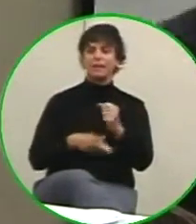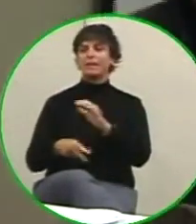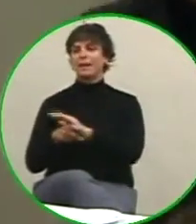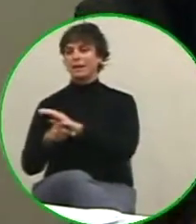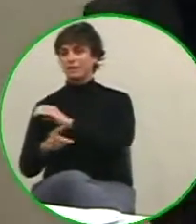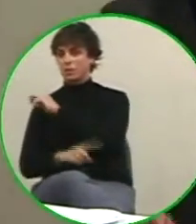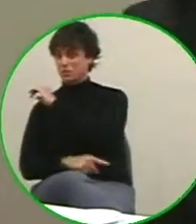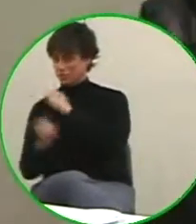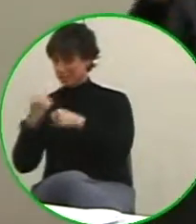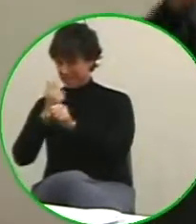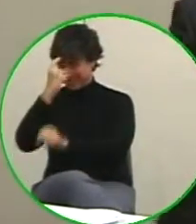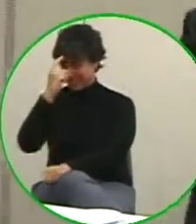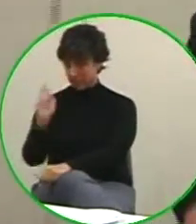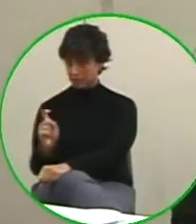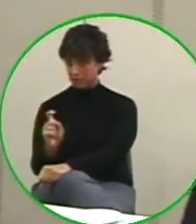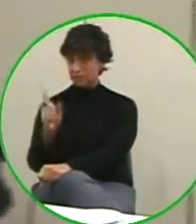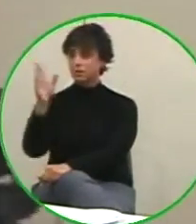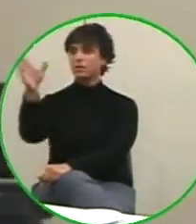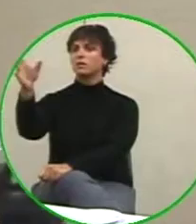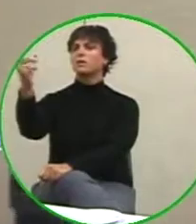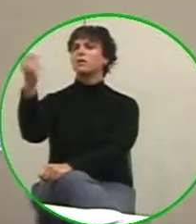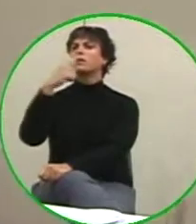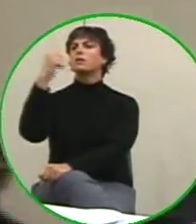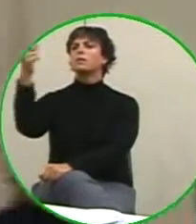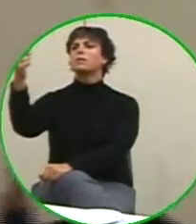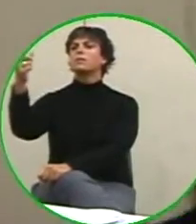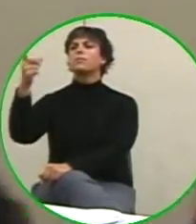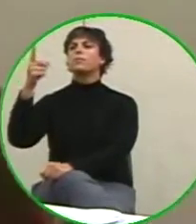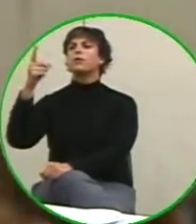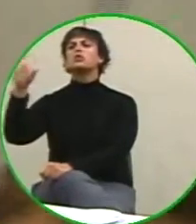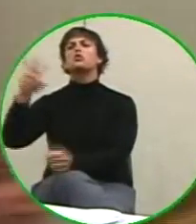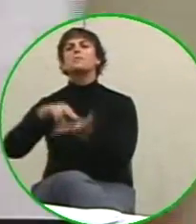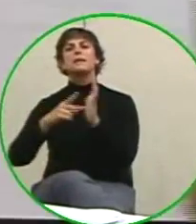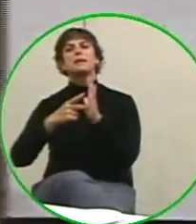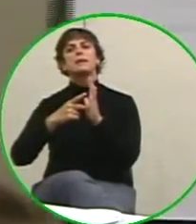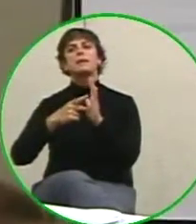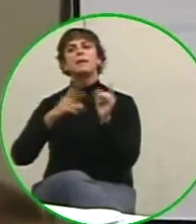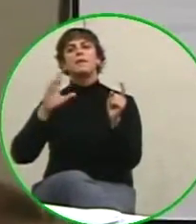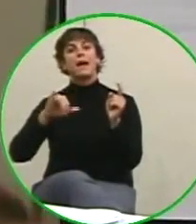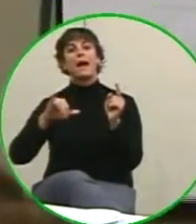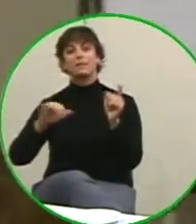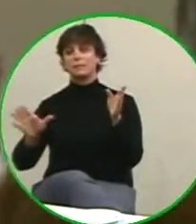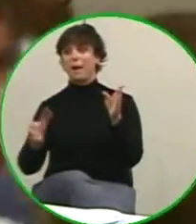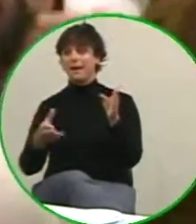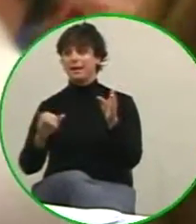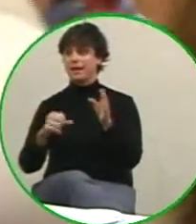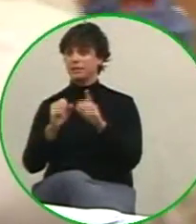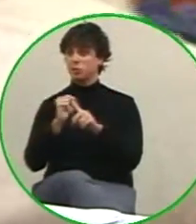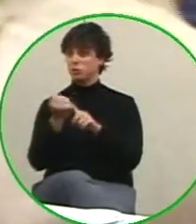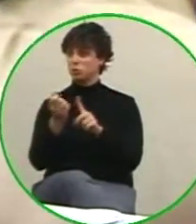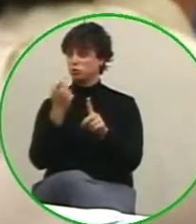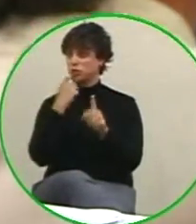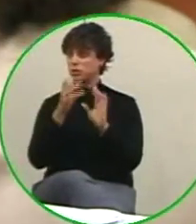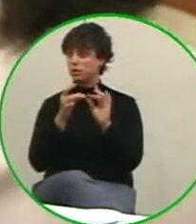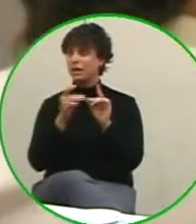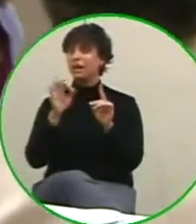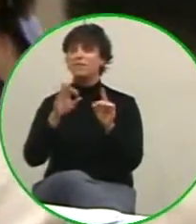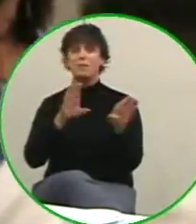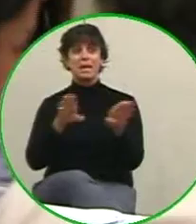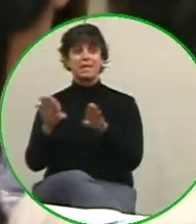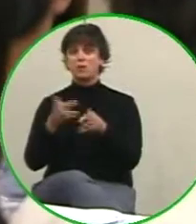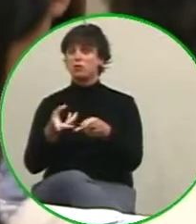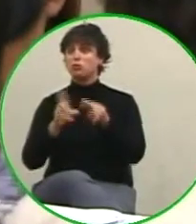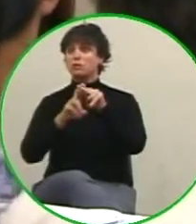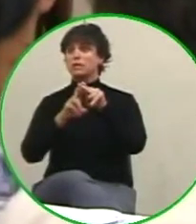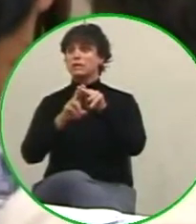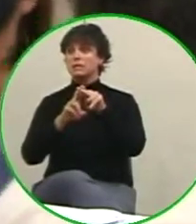punishment. Does this make sense? Yes? So you're saying in the case of the spanking, if the behavior increases,